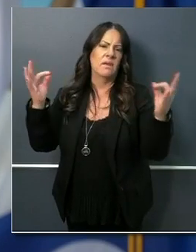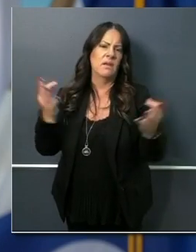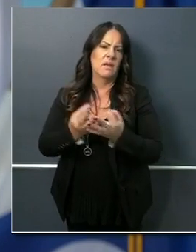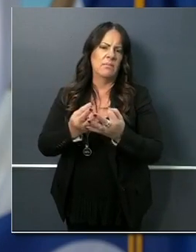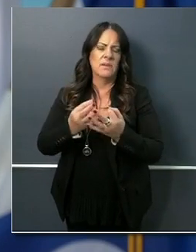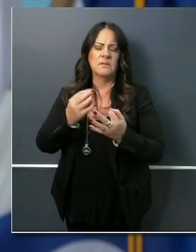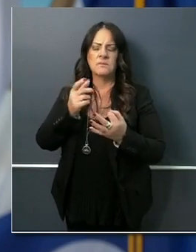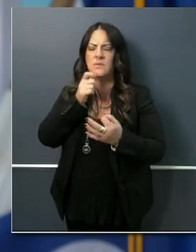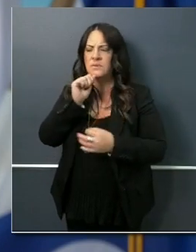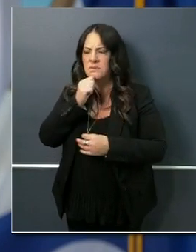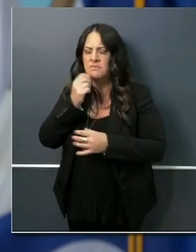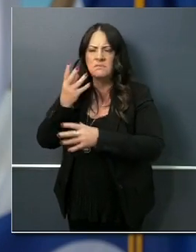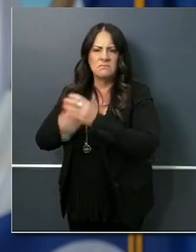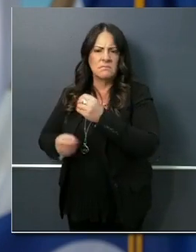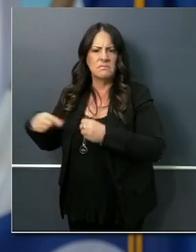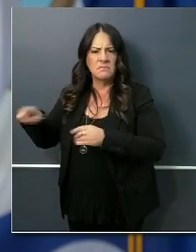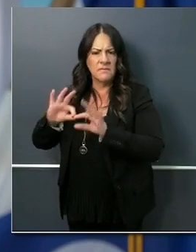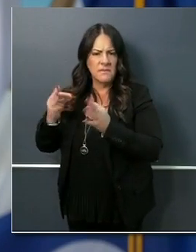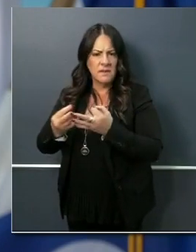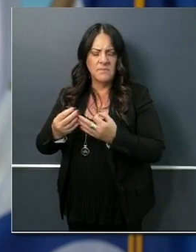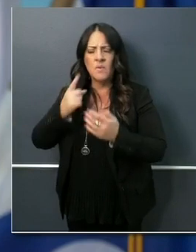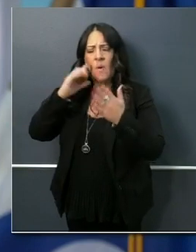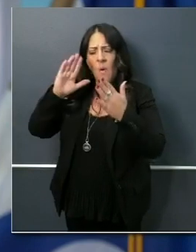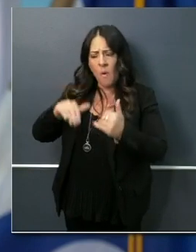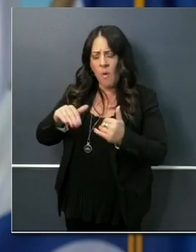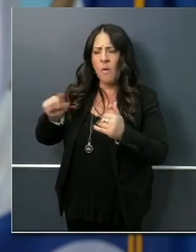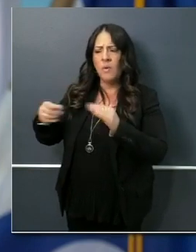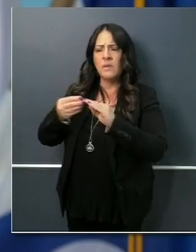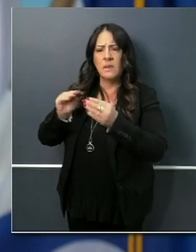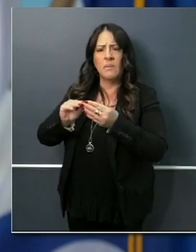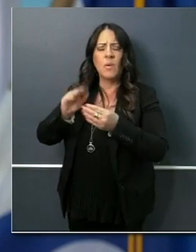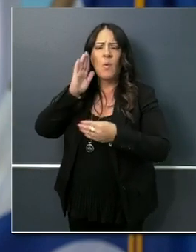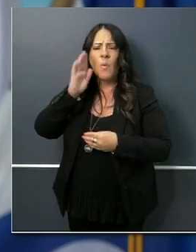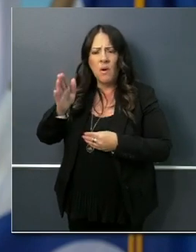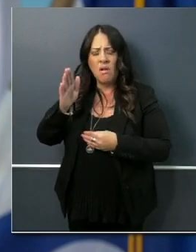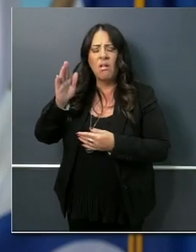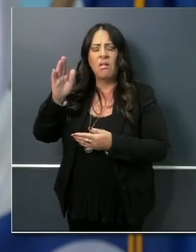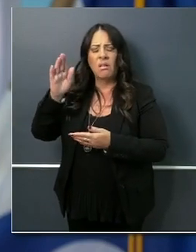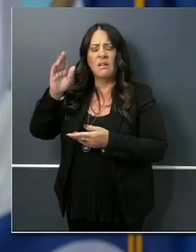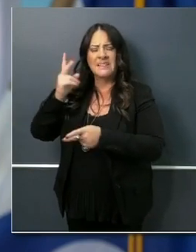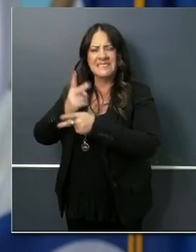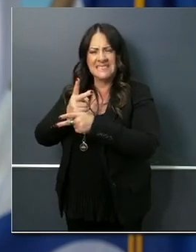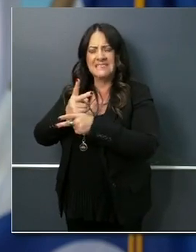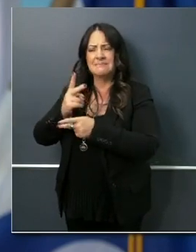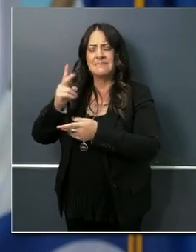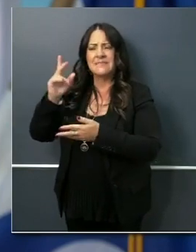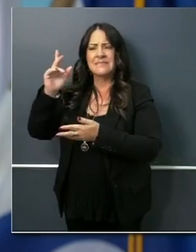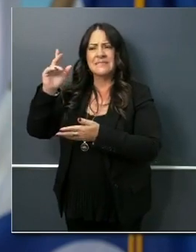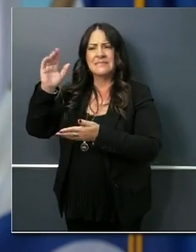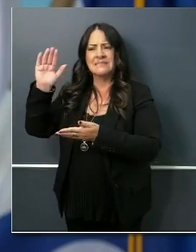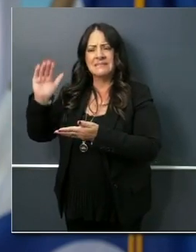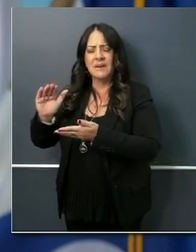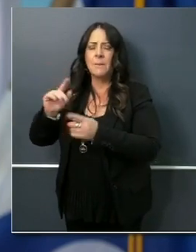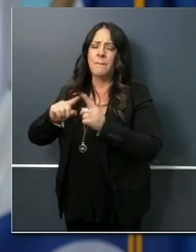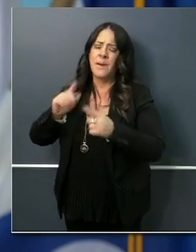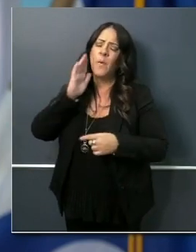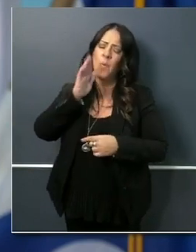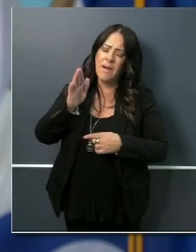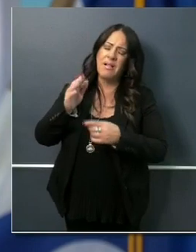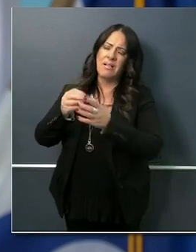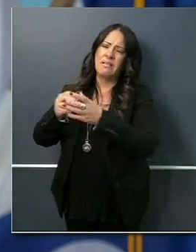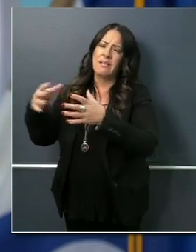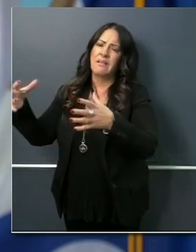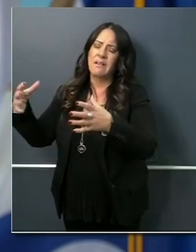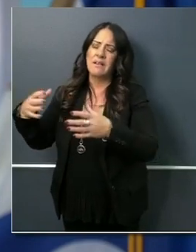those numbers do not continue to climb, but nonetheless, those numbers continue to grow. And it's just a reminder,